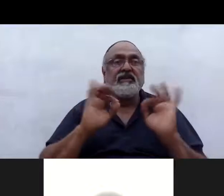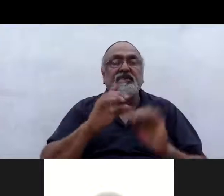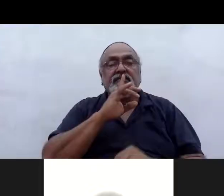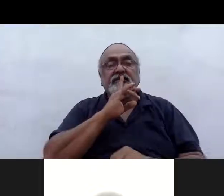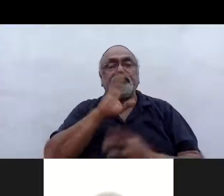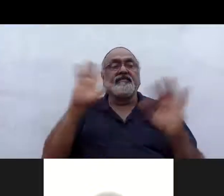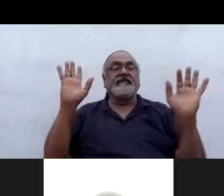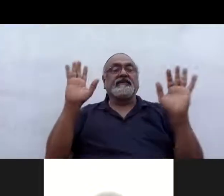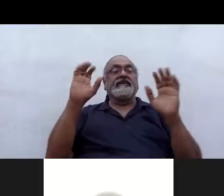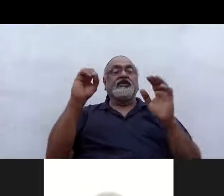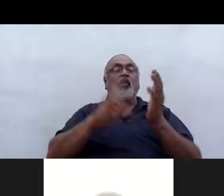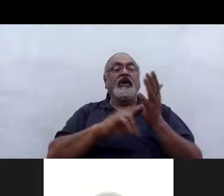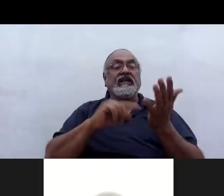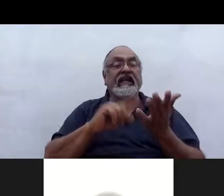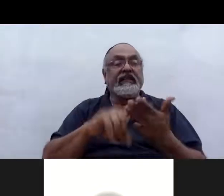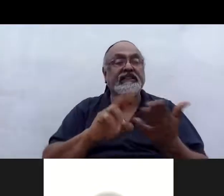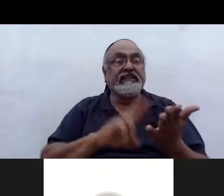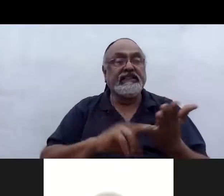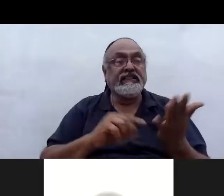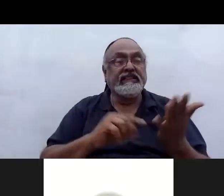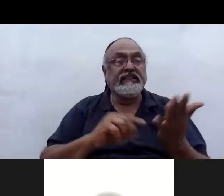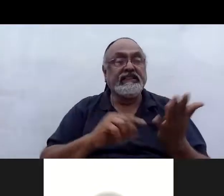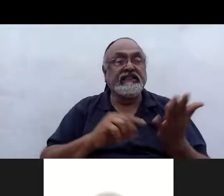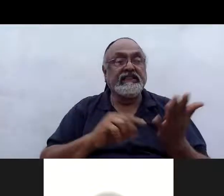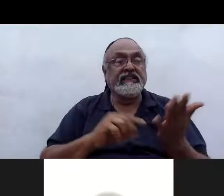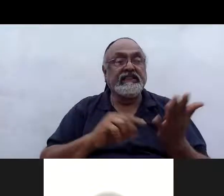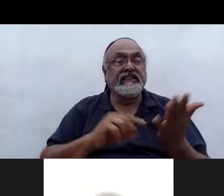of contempt case. I guess all of you